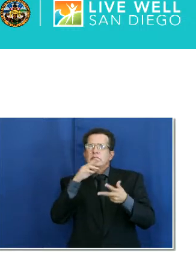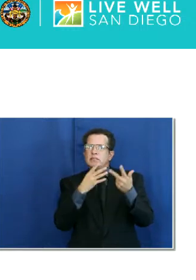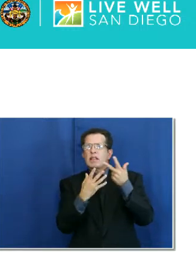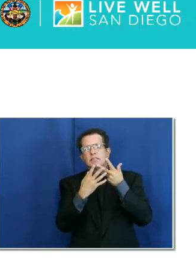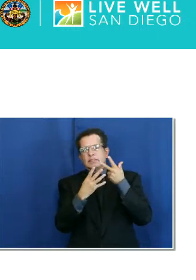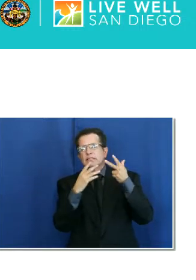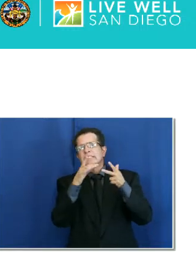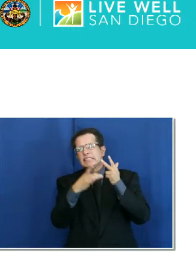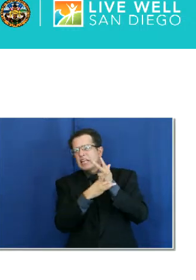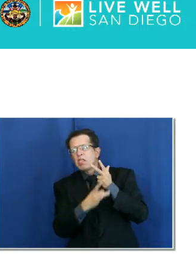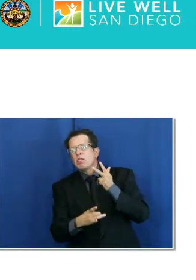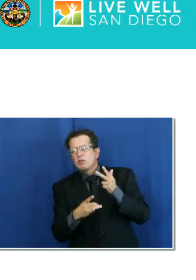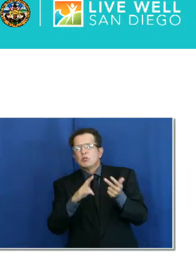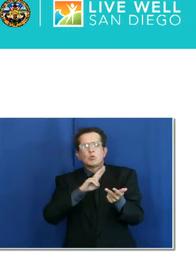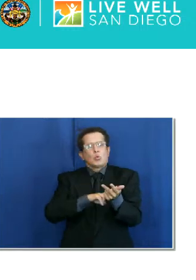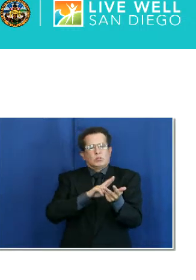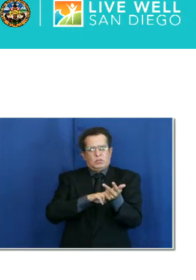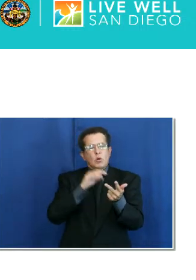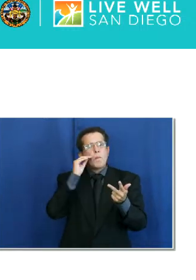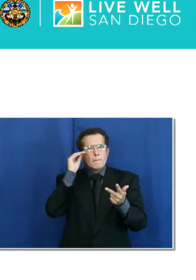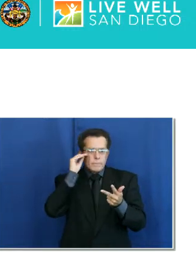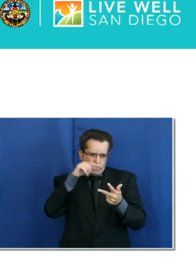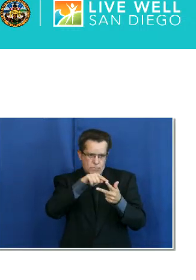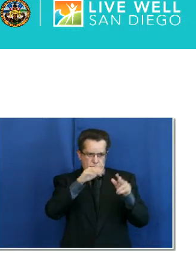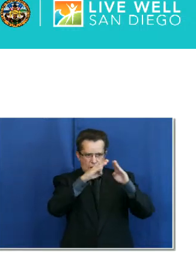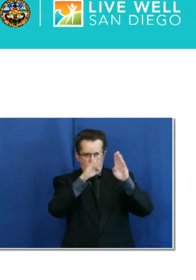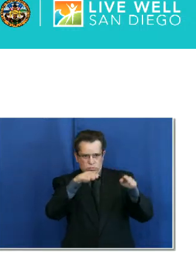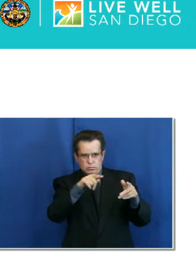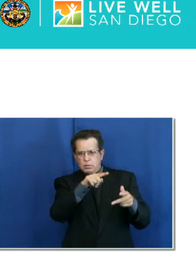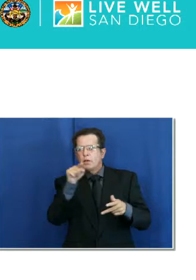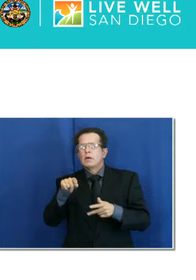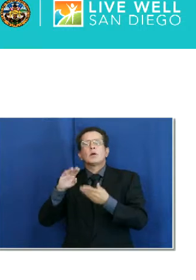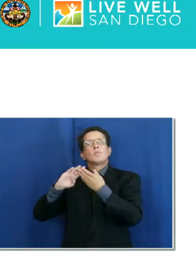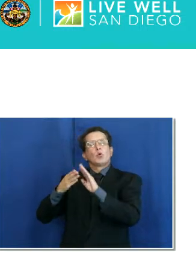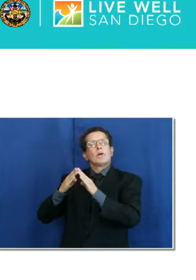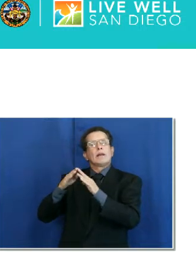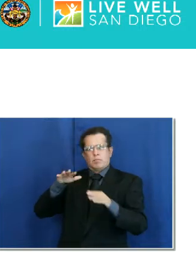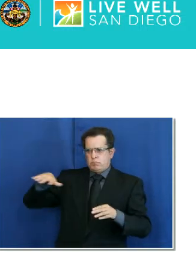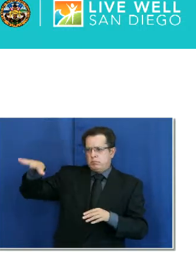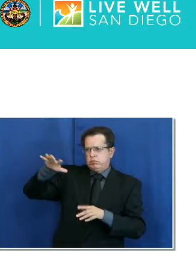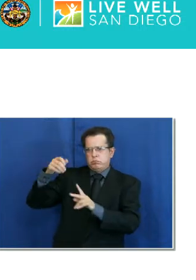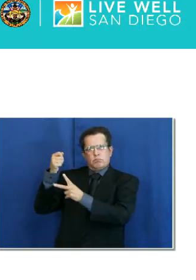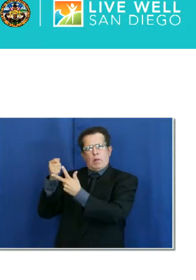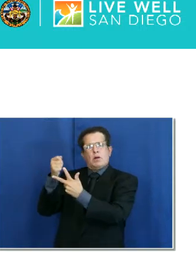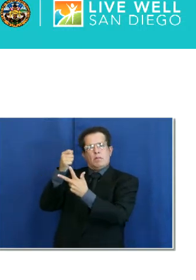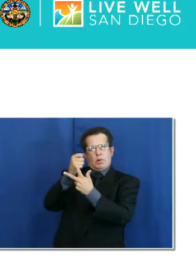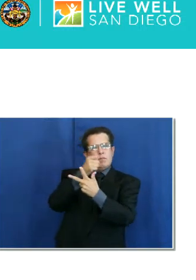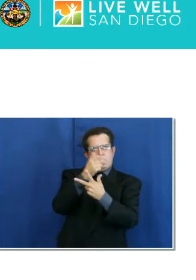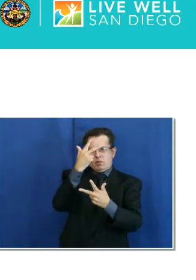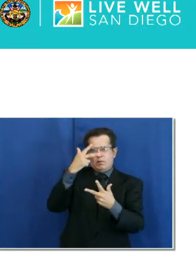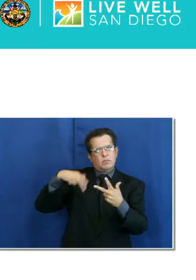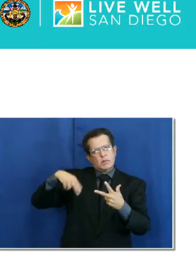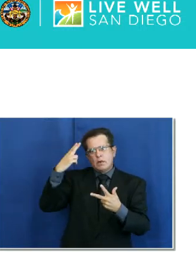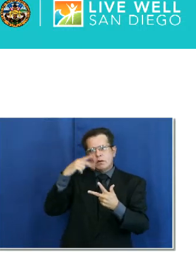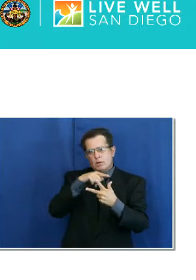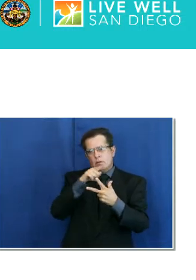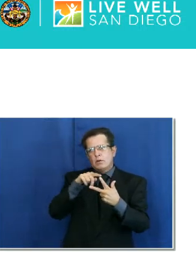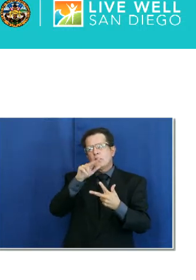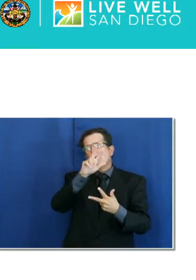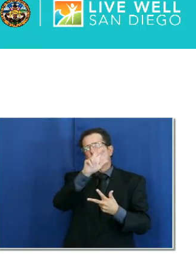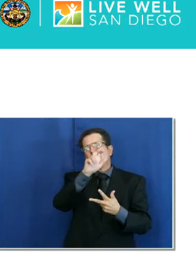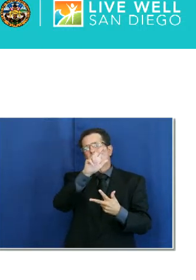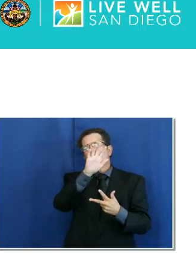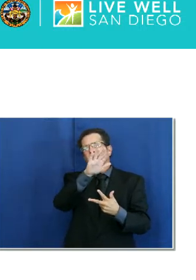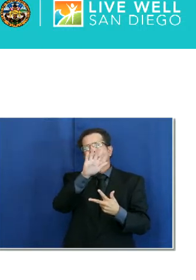facilities or other congregate settings, and community settings. Of the 382 outbreaks,